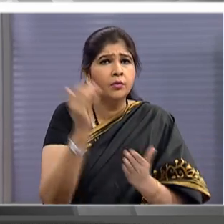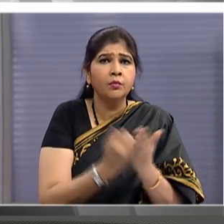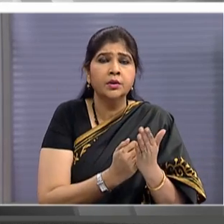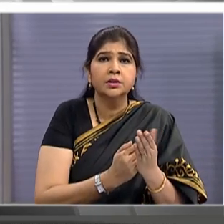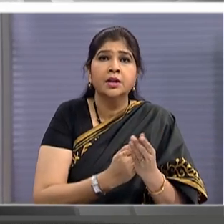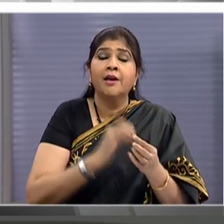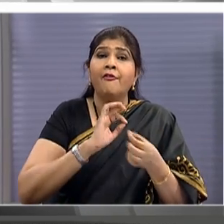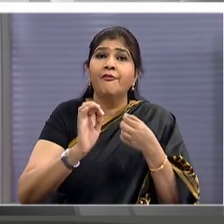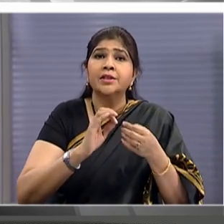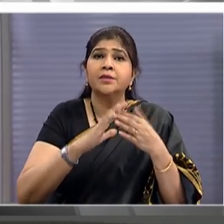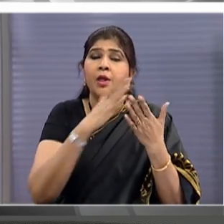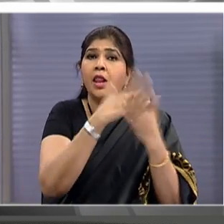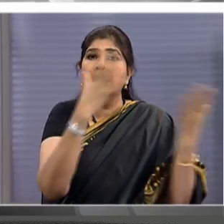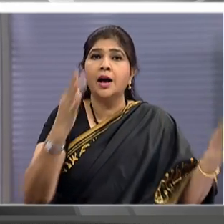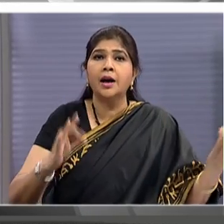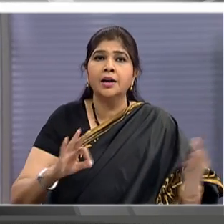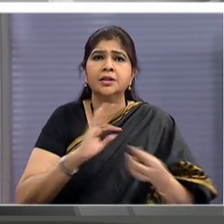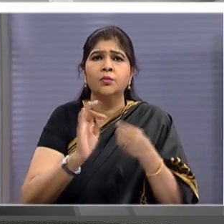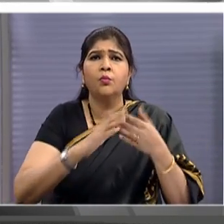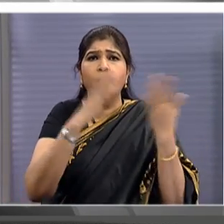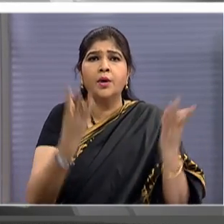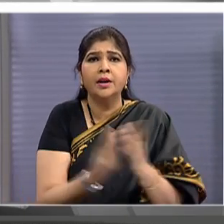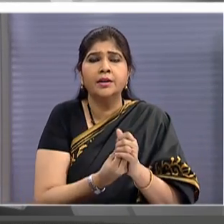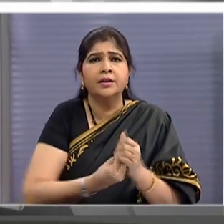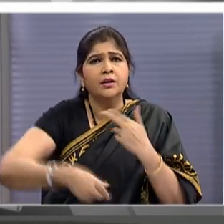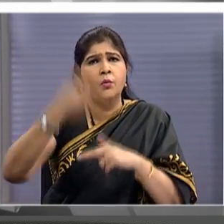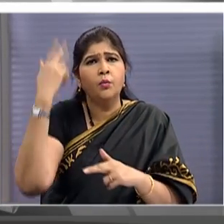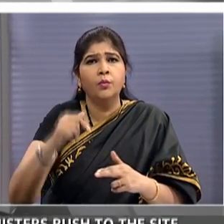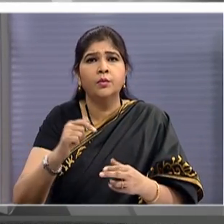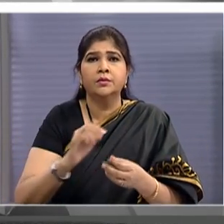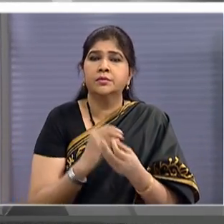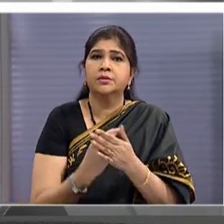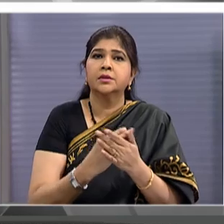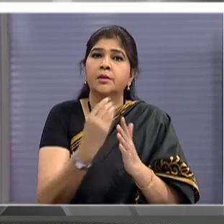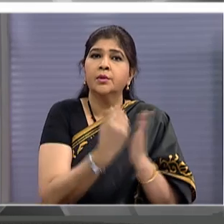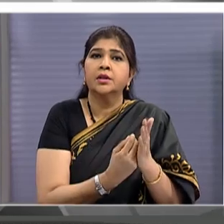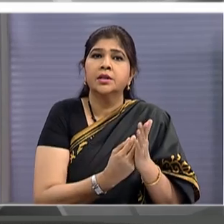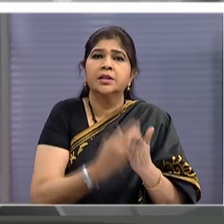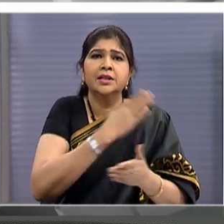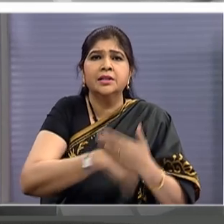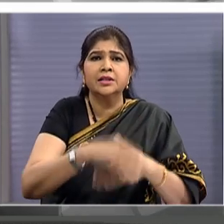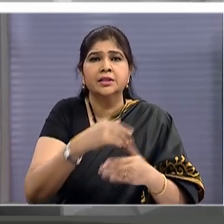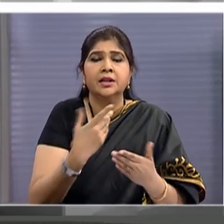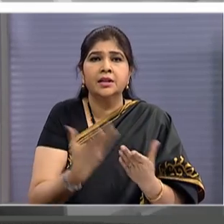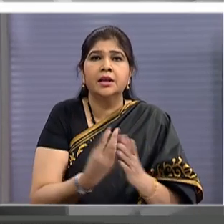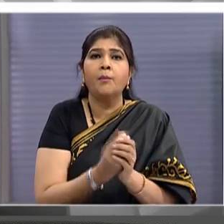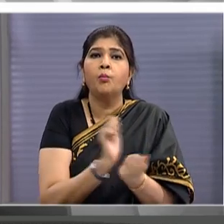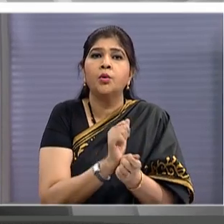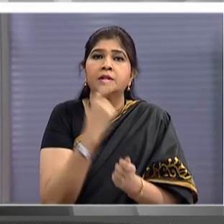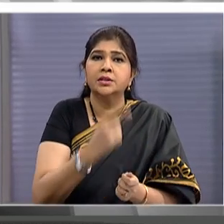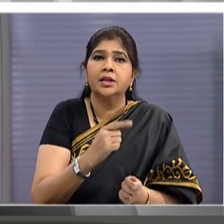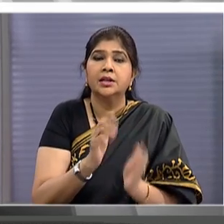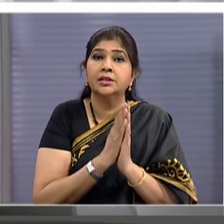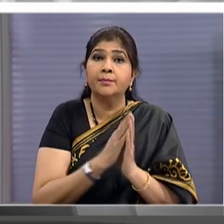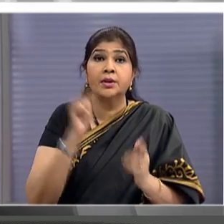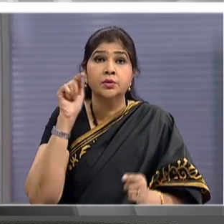Fireworks, traditionally sees an abundance of pyrotechnic displays. Police, however, say the temple had been